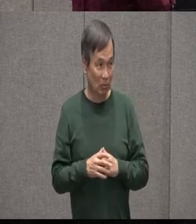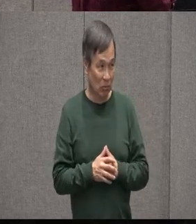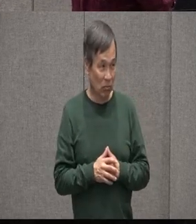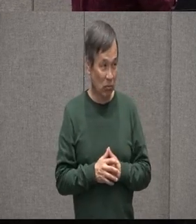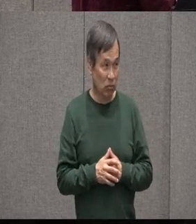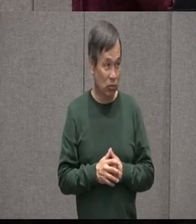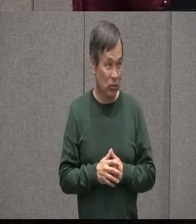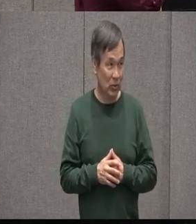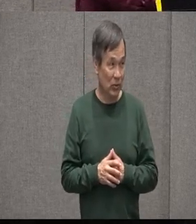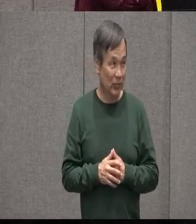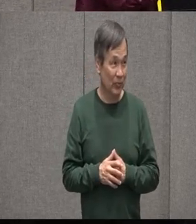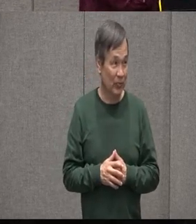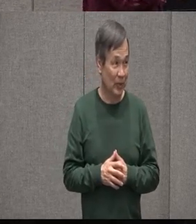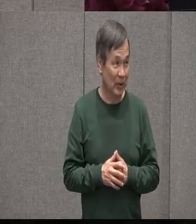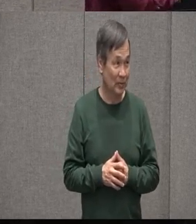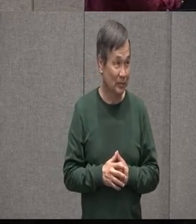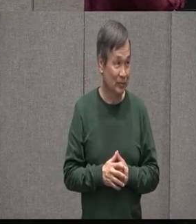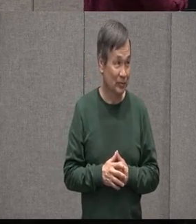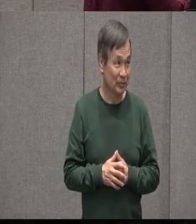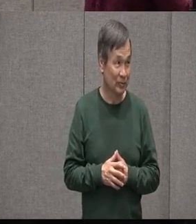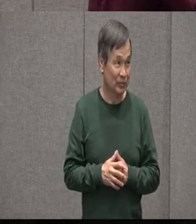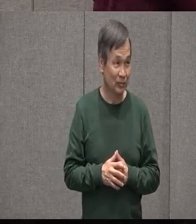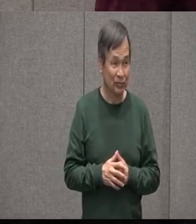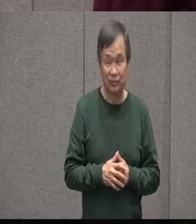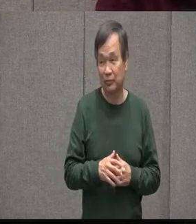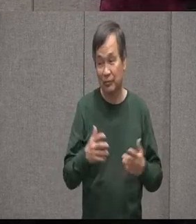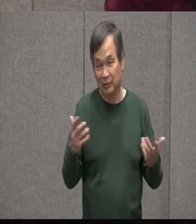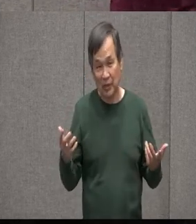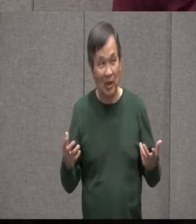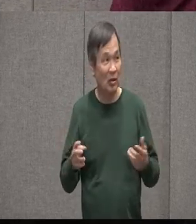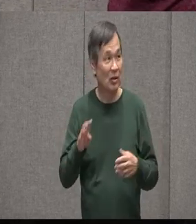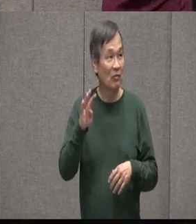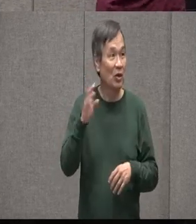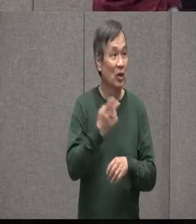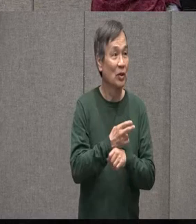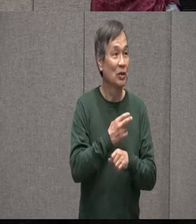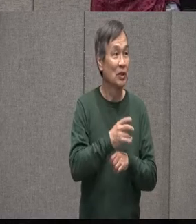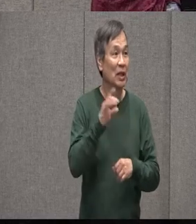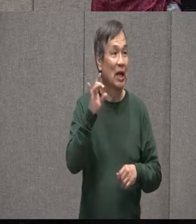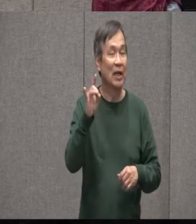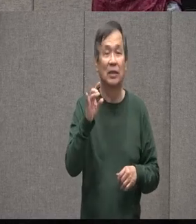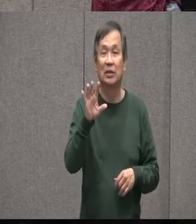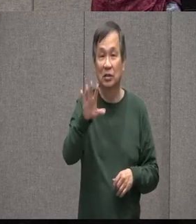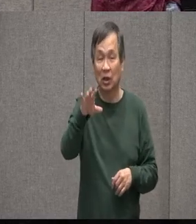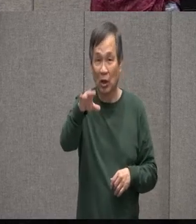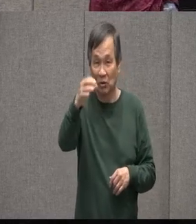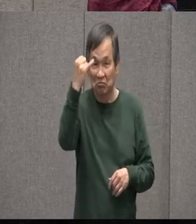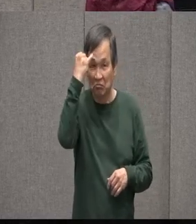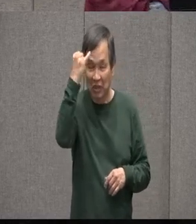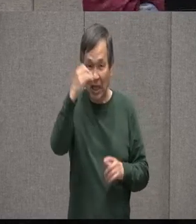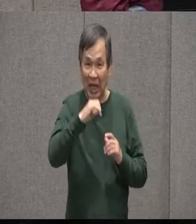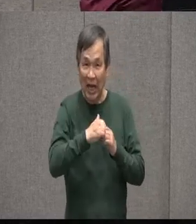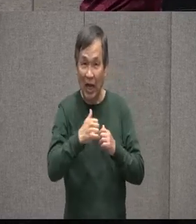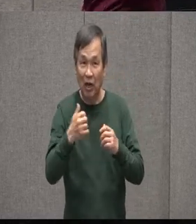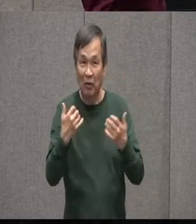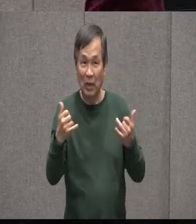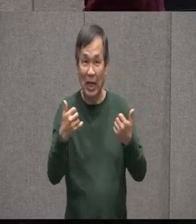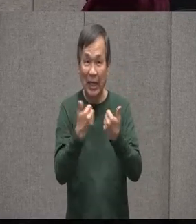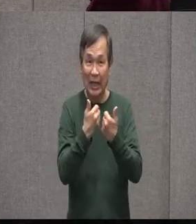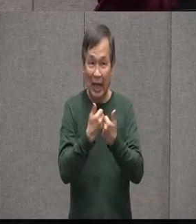guess I need to use my 4s, right? That will give me 8 on that one. So you kind of get the idea of how this game comes